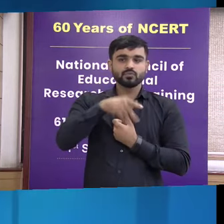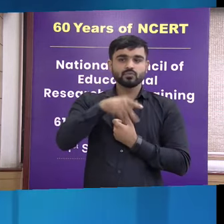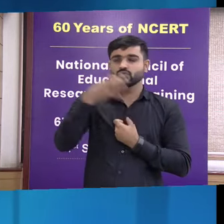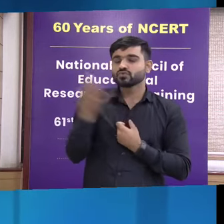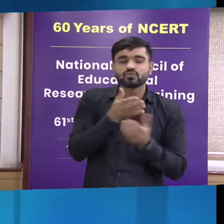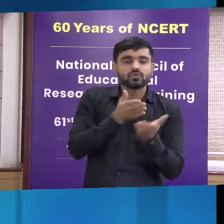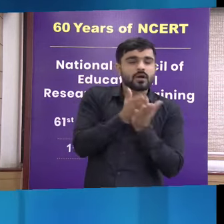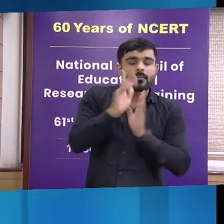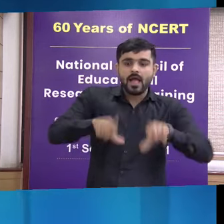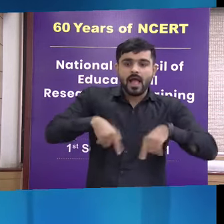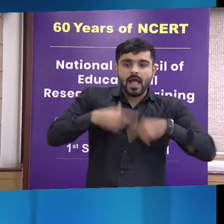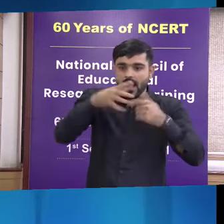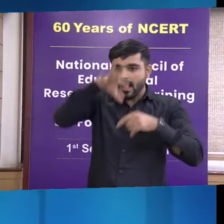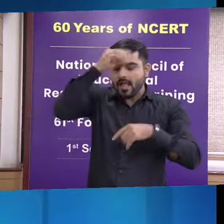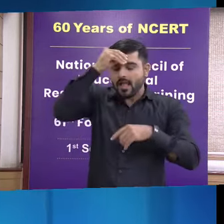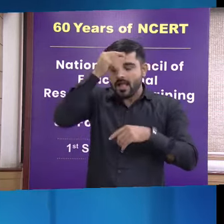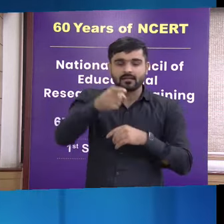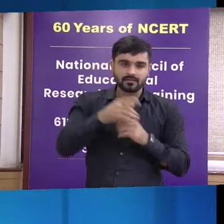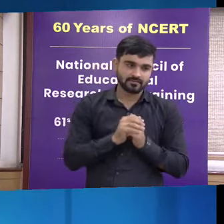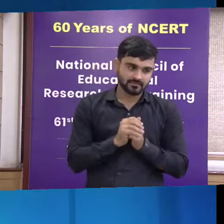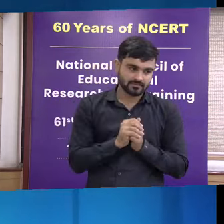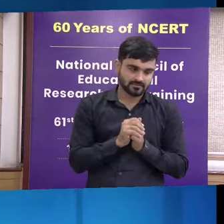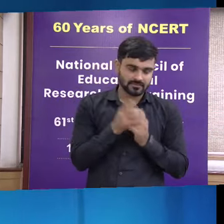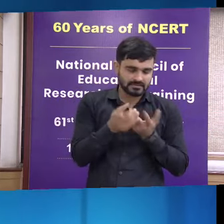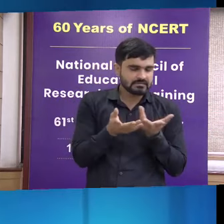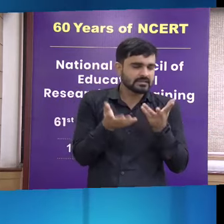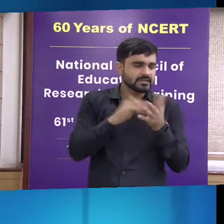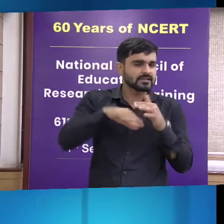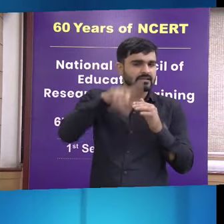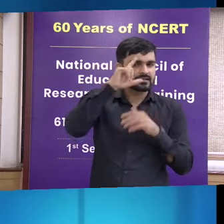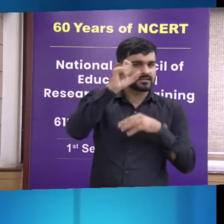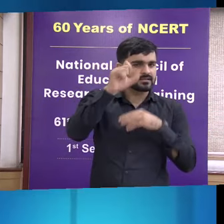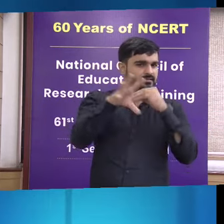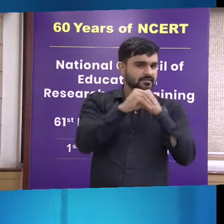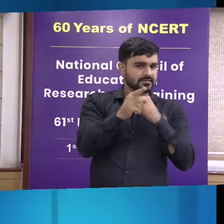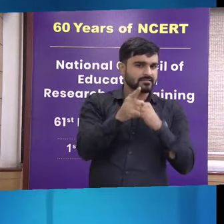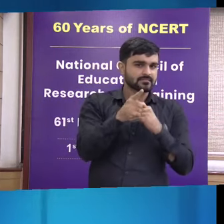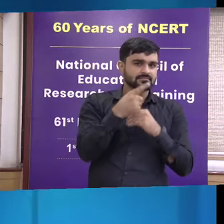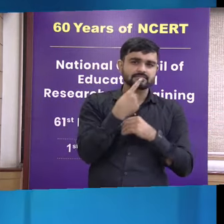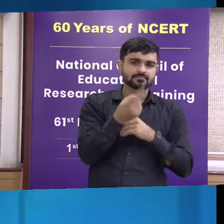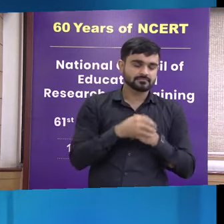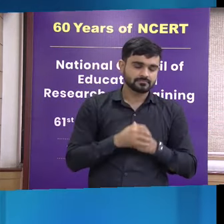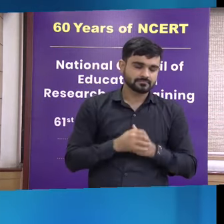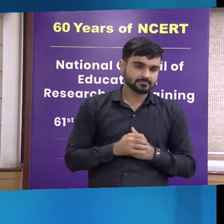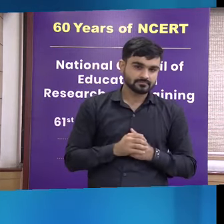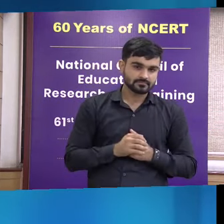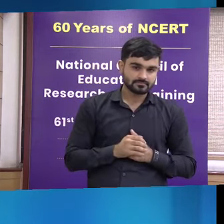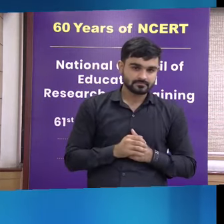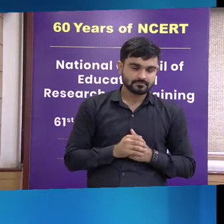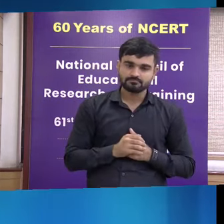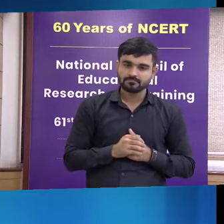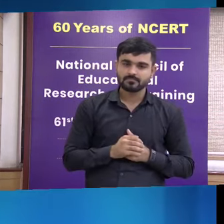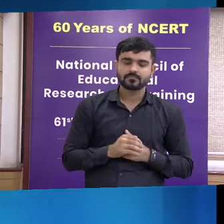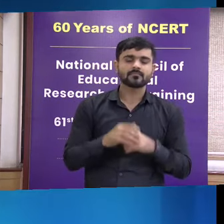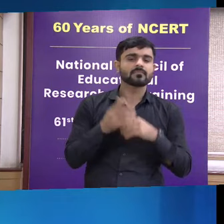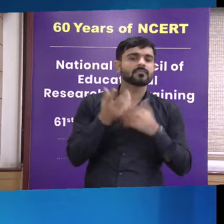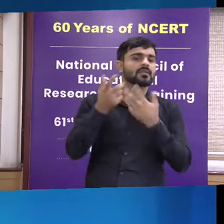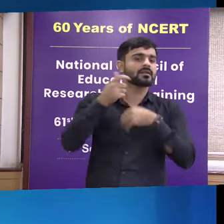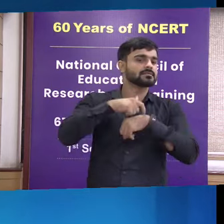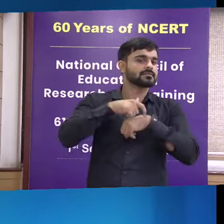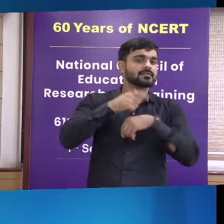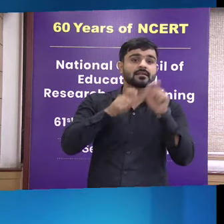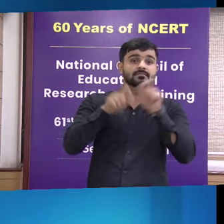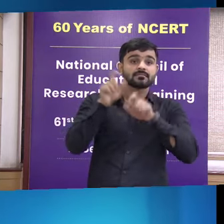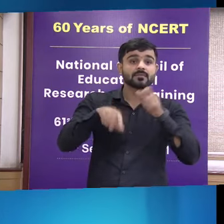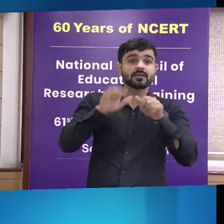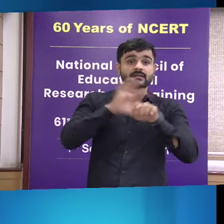of learning. Here I would also remember one more thing that was during the People's